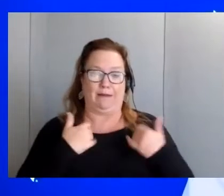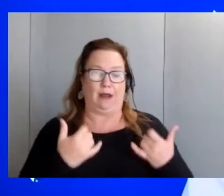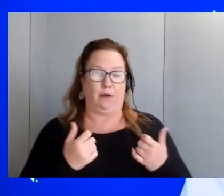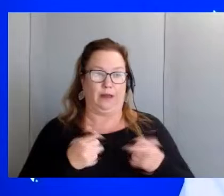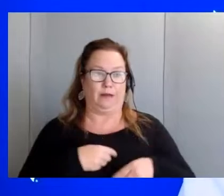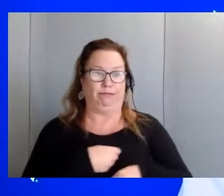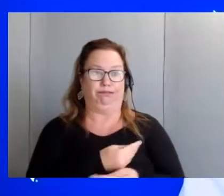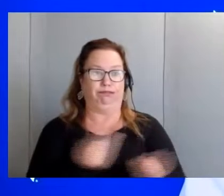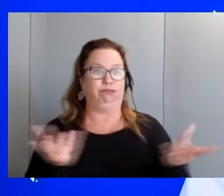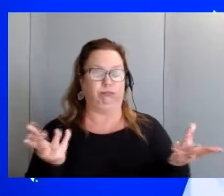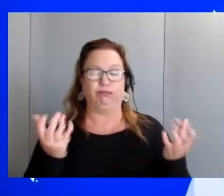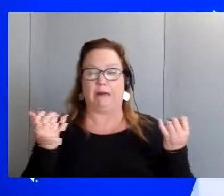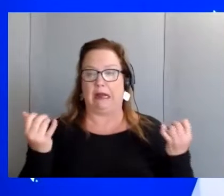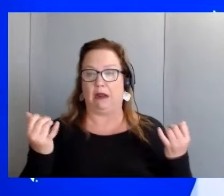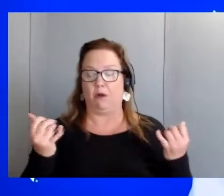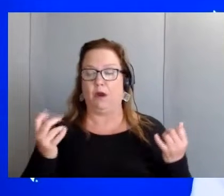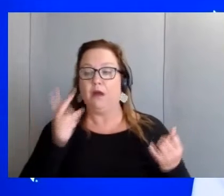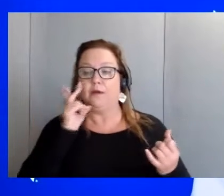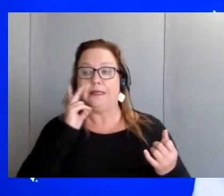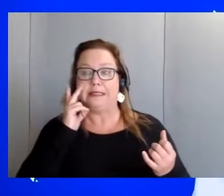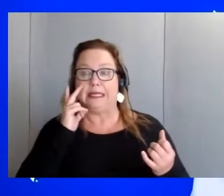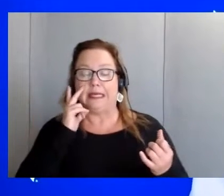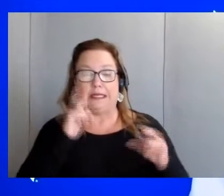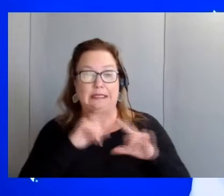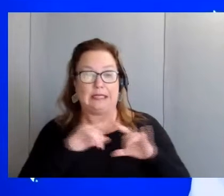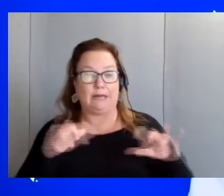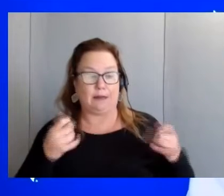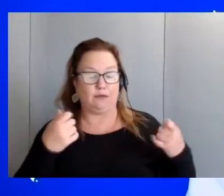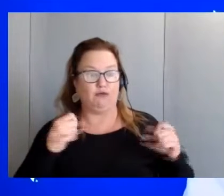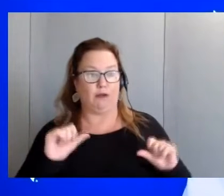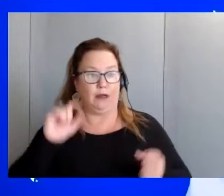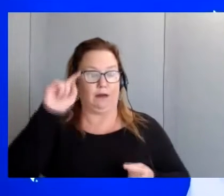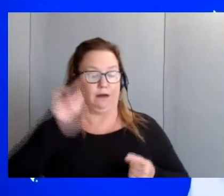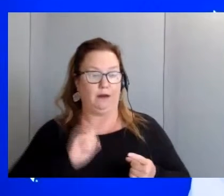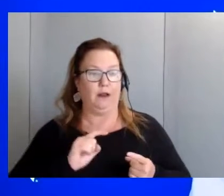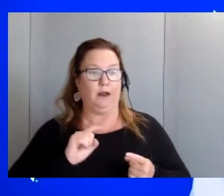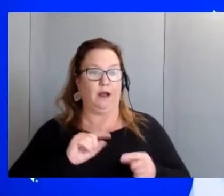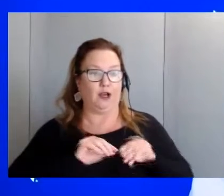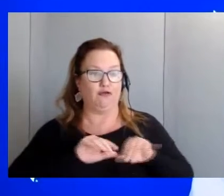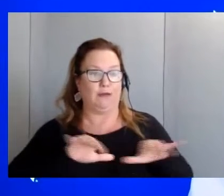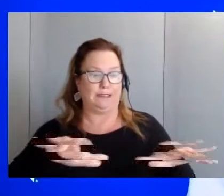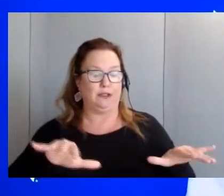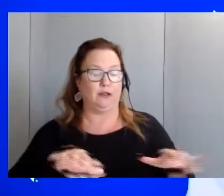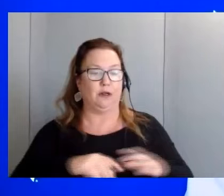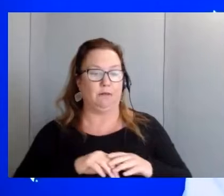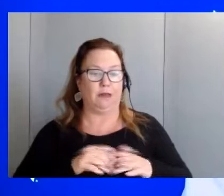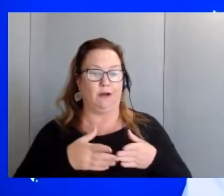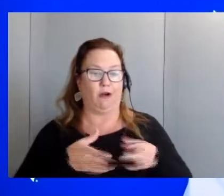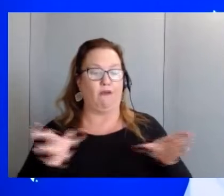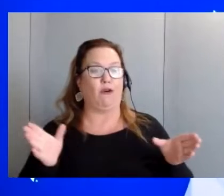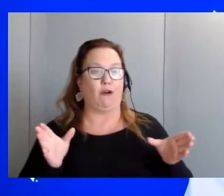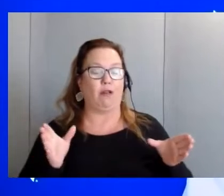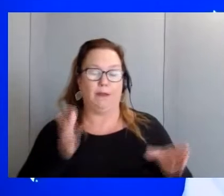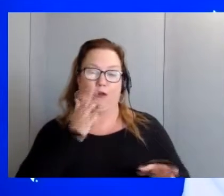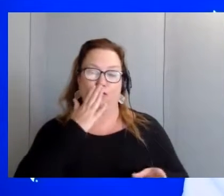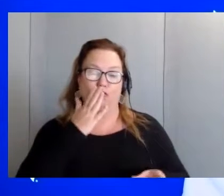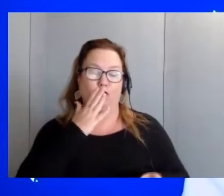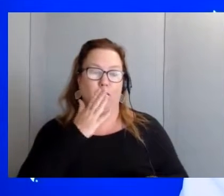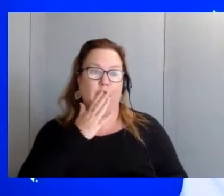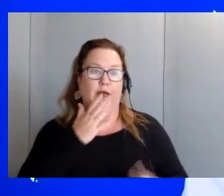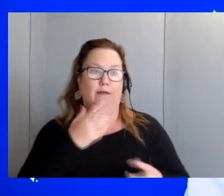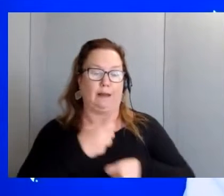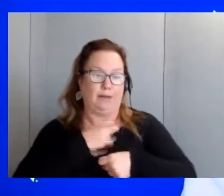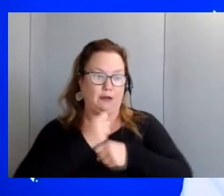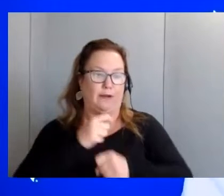and see while we are doing that, really try to cut down on transmission. But I think overall it is going to be a good thing to have that manufacturing